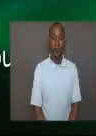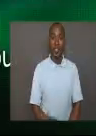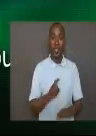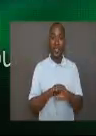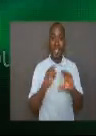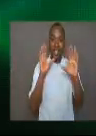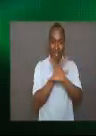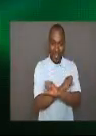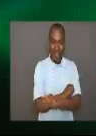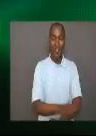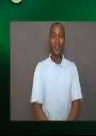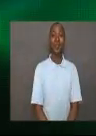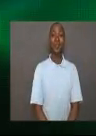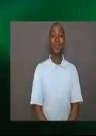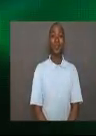Time's up.